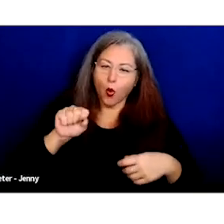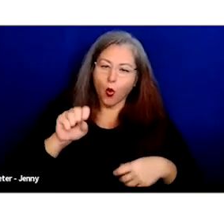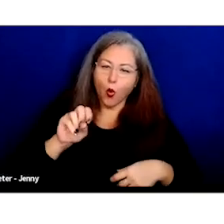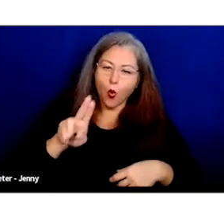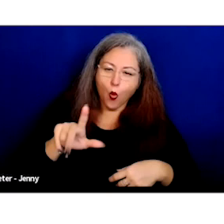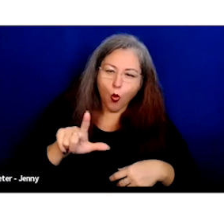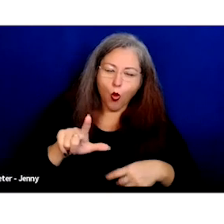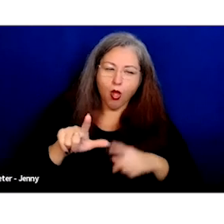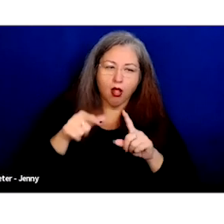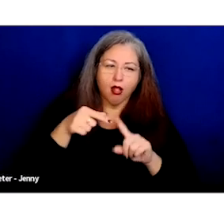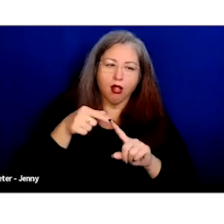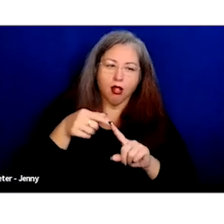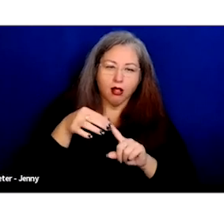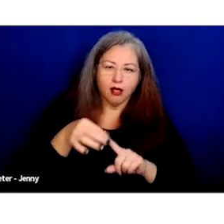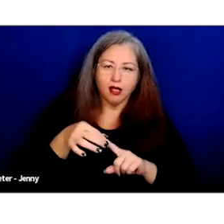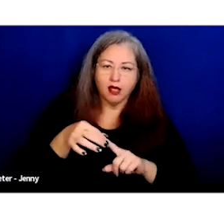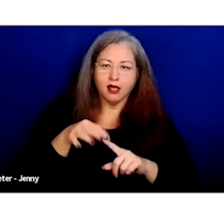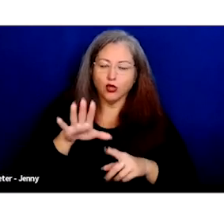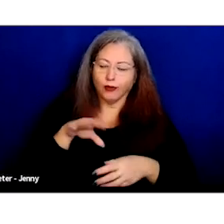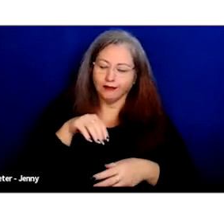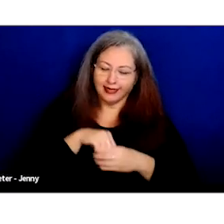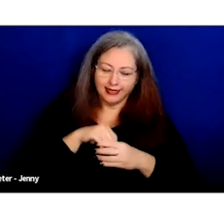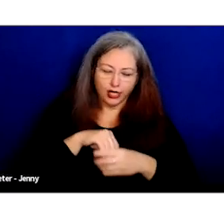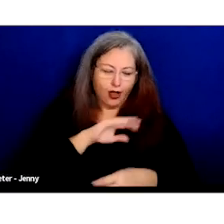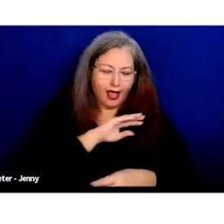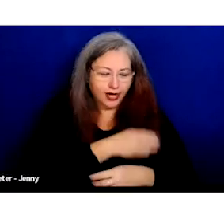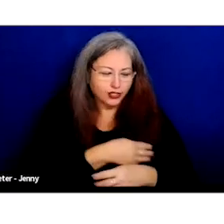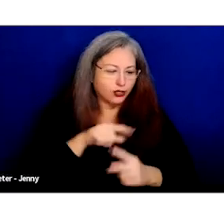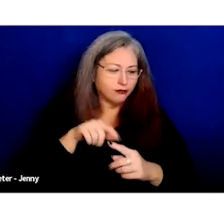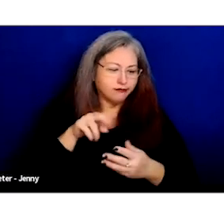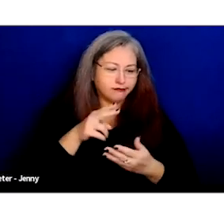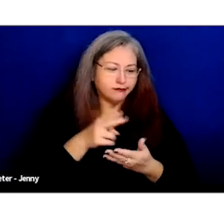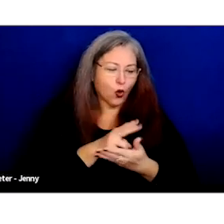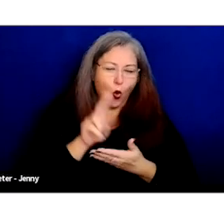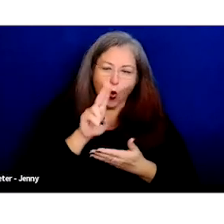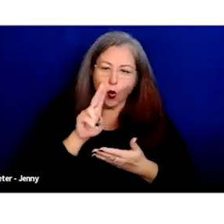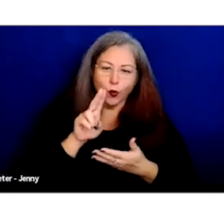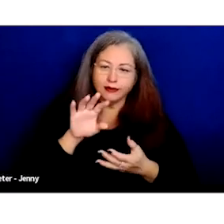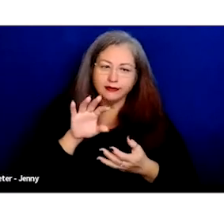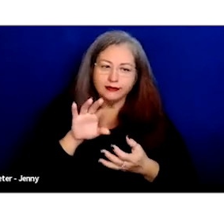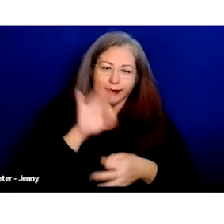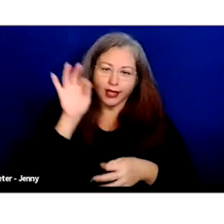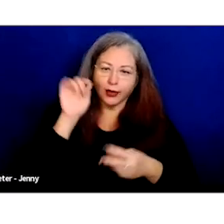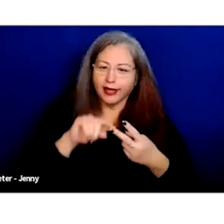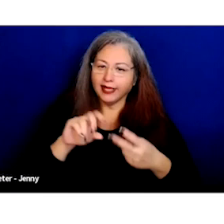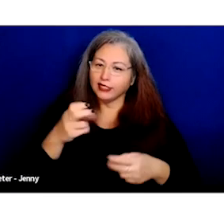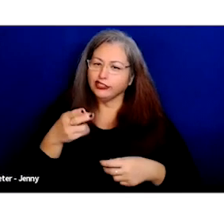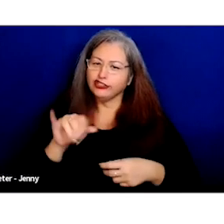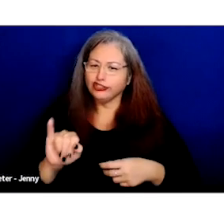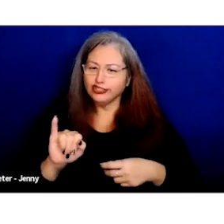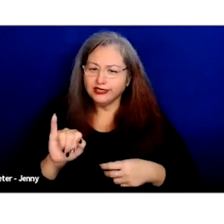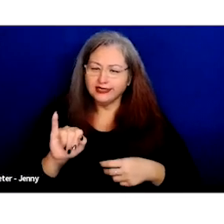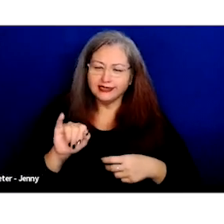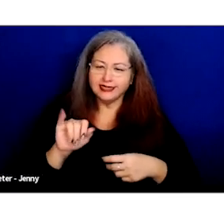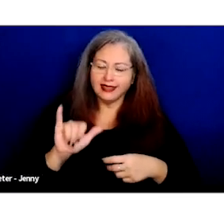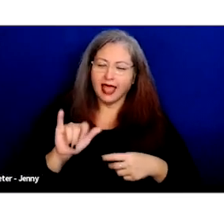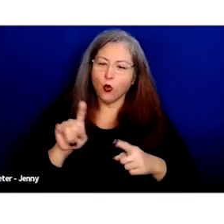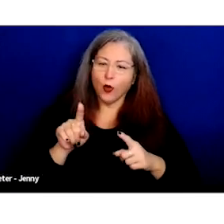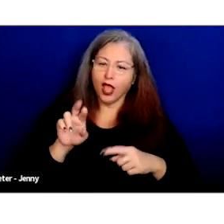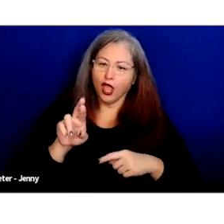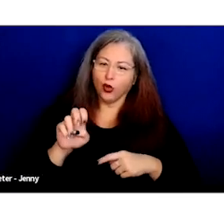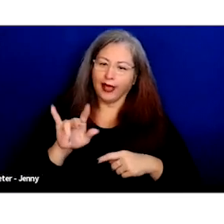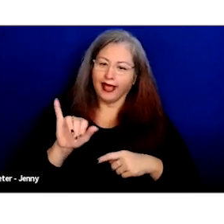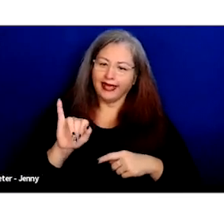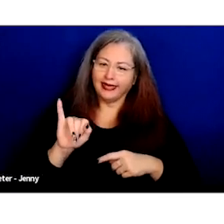this conversation, the internal energy, the Holy Spirit, chi, where Reiki energy is